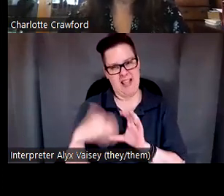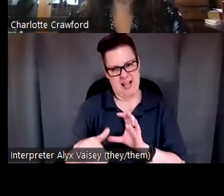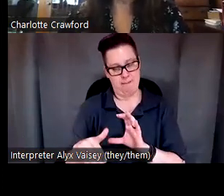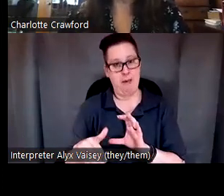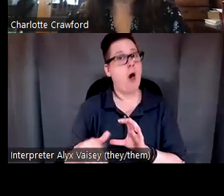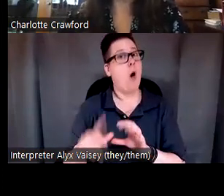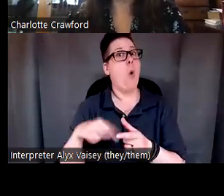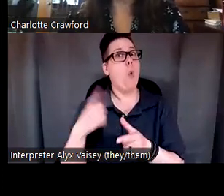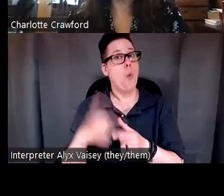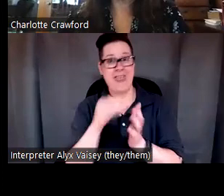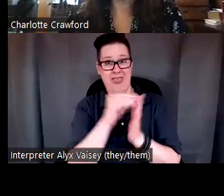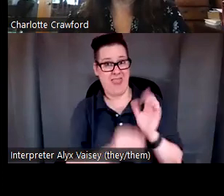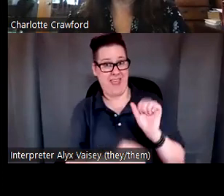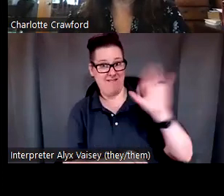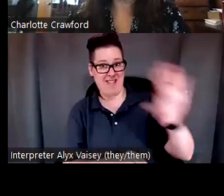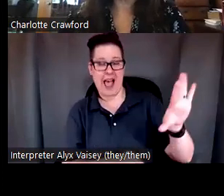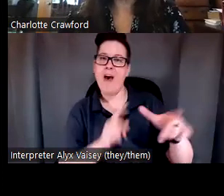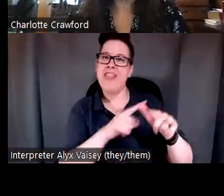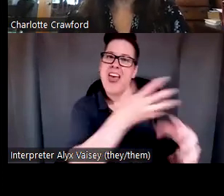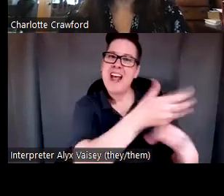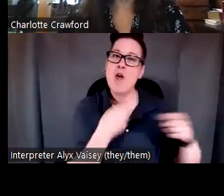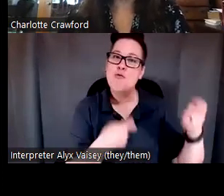replacement kit. It's like my little carrot that I dangle.